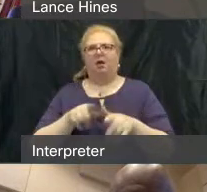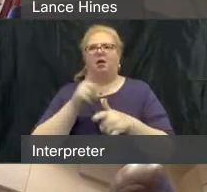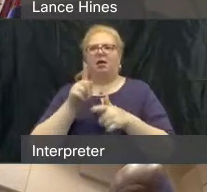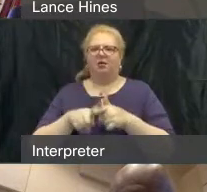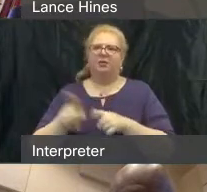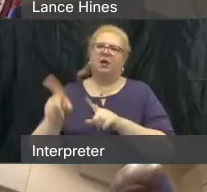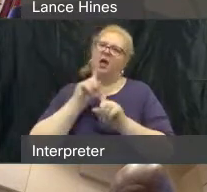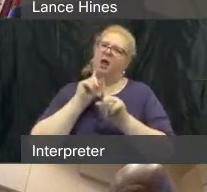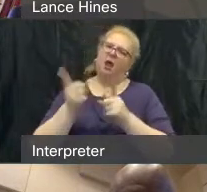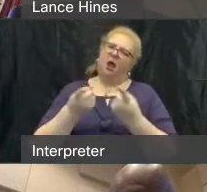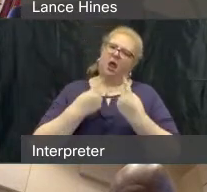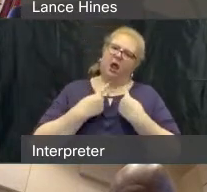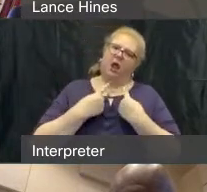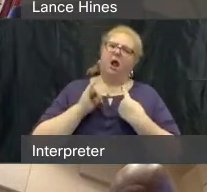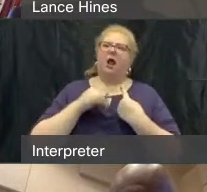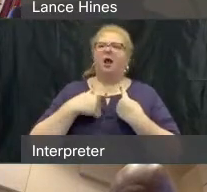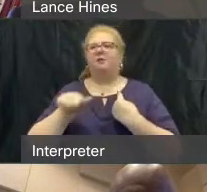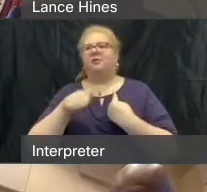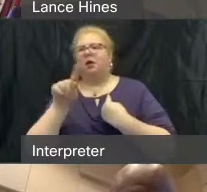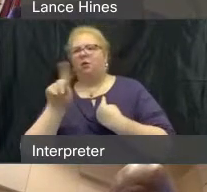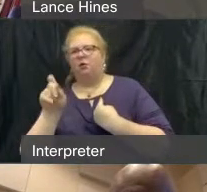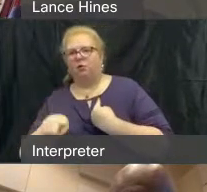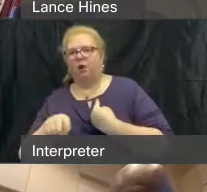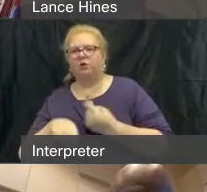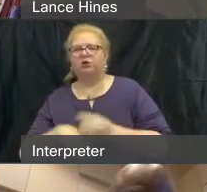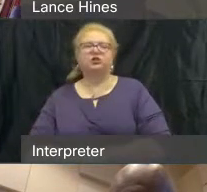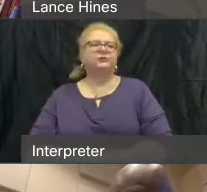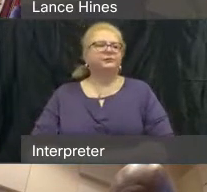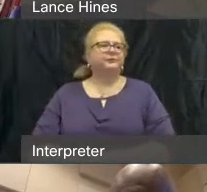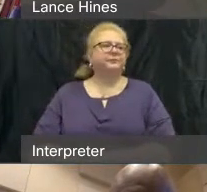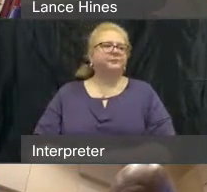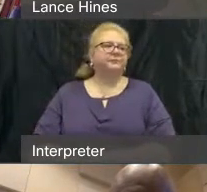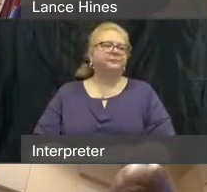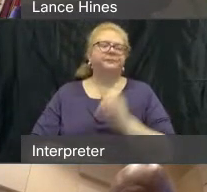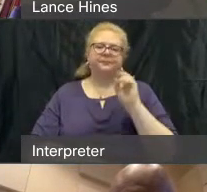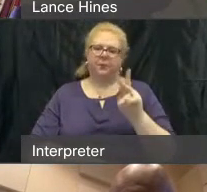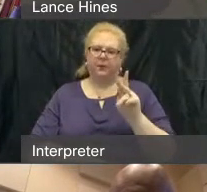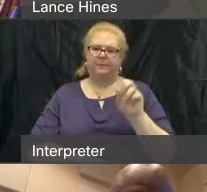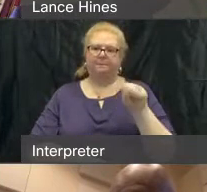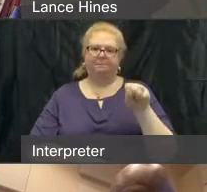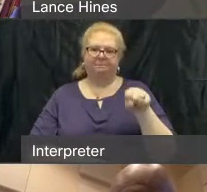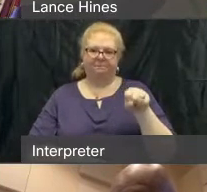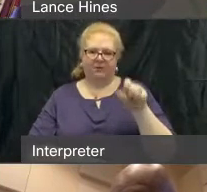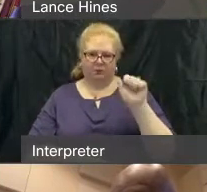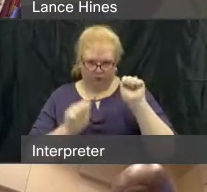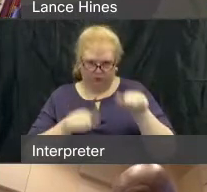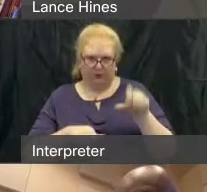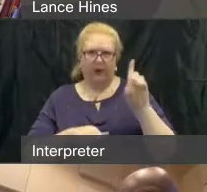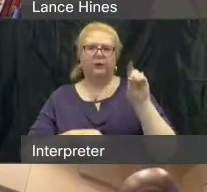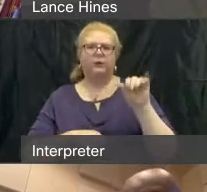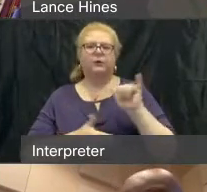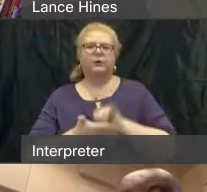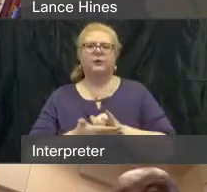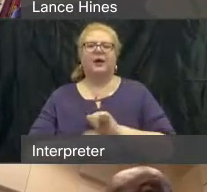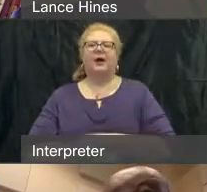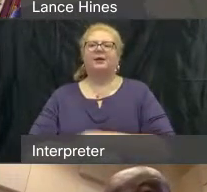give an answer, then me have another question? Yes, ma'am. Okay. Thank you.